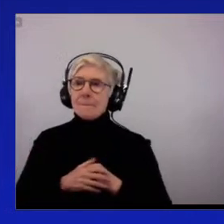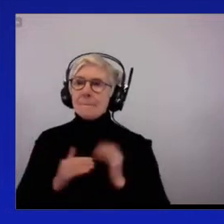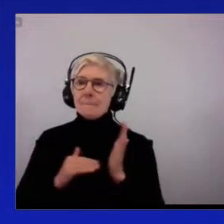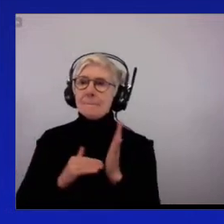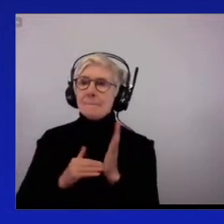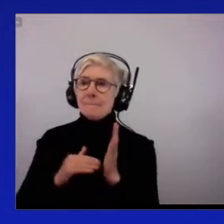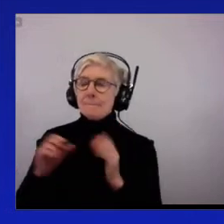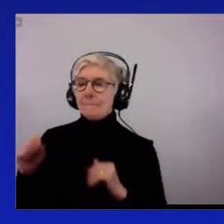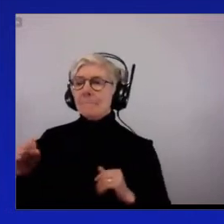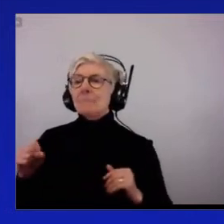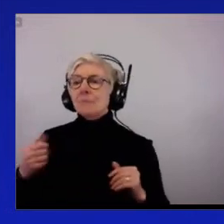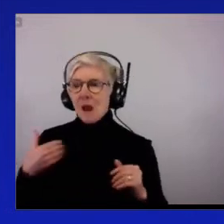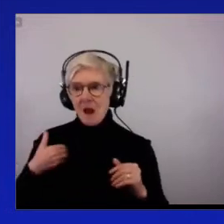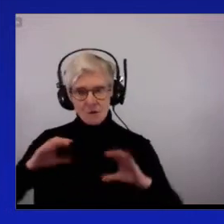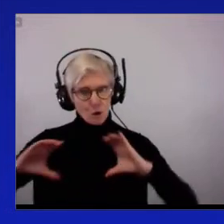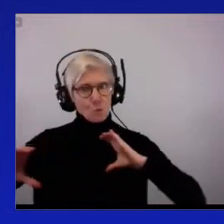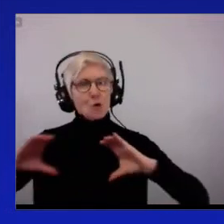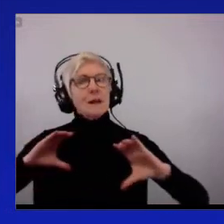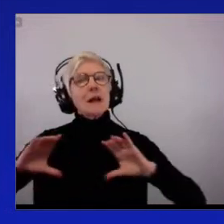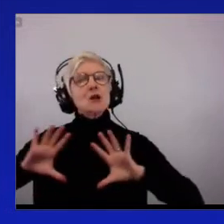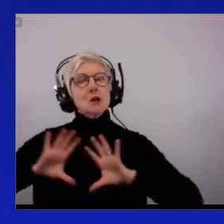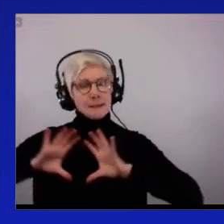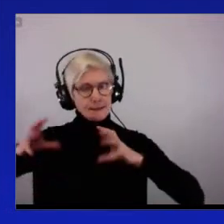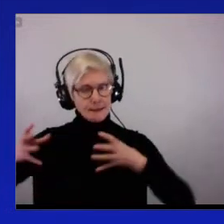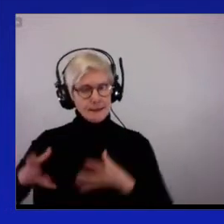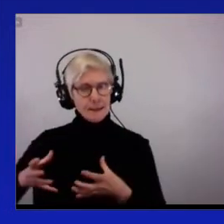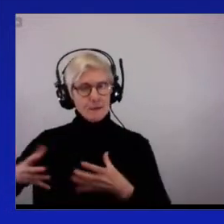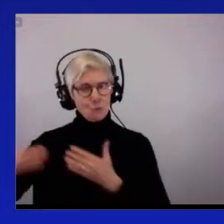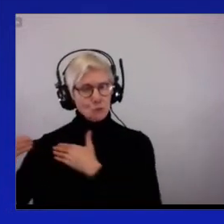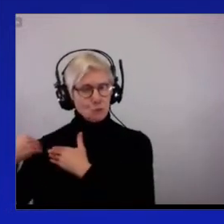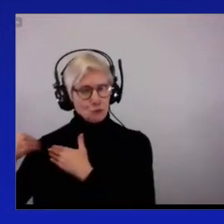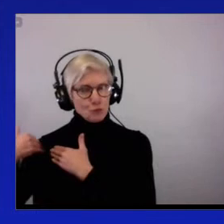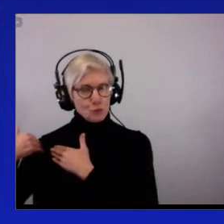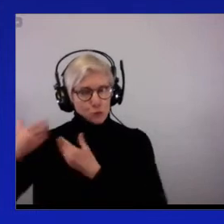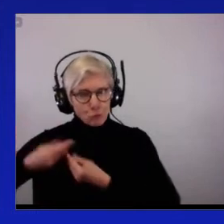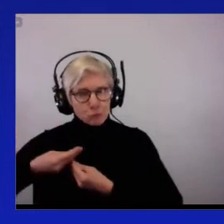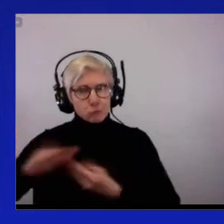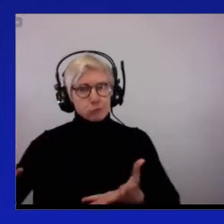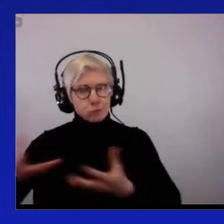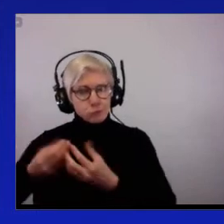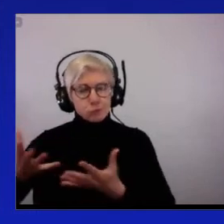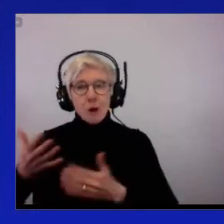Yes, there's a whole communications team established under